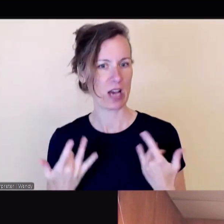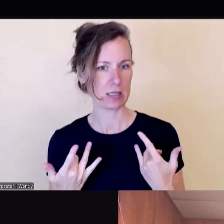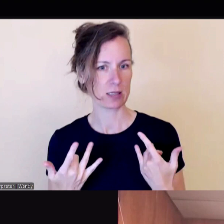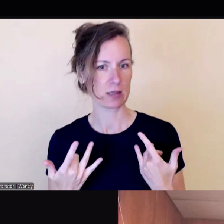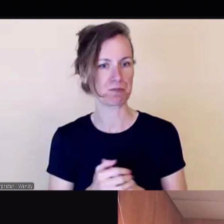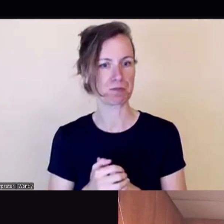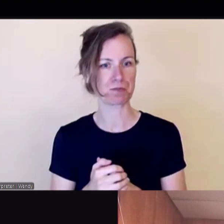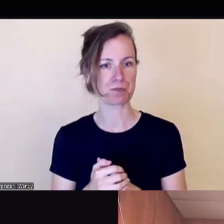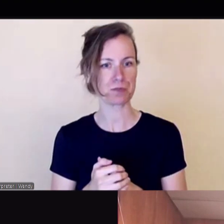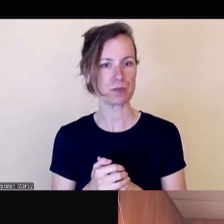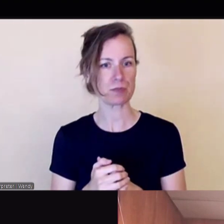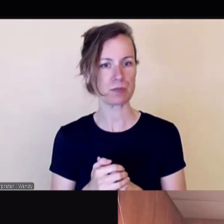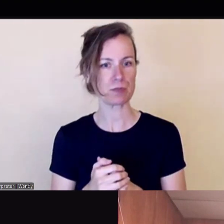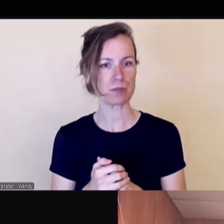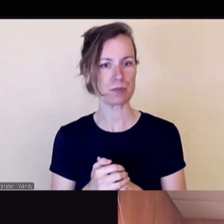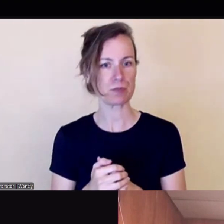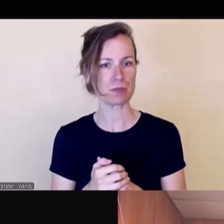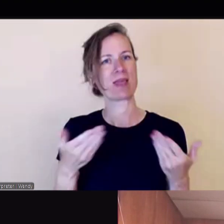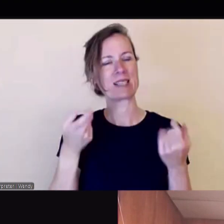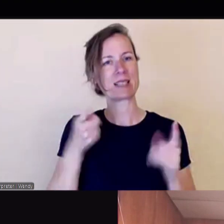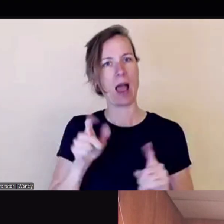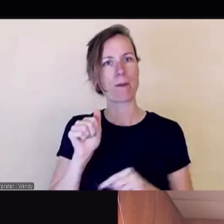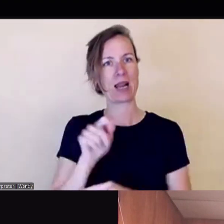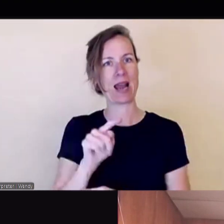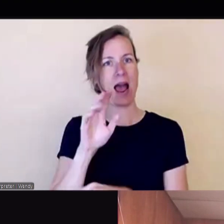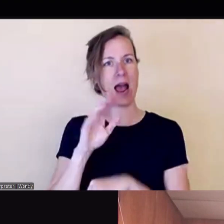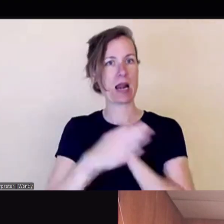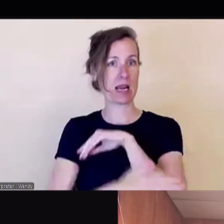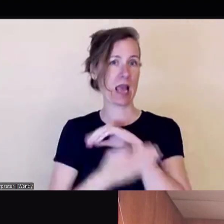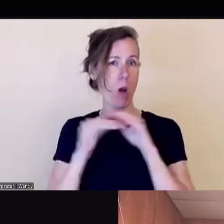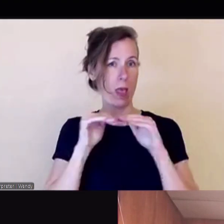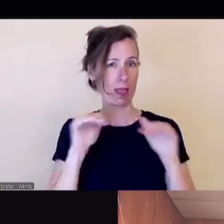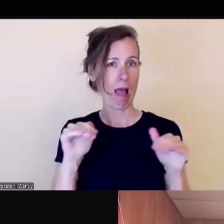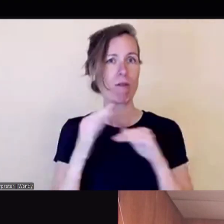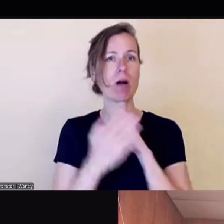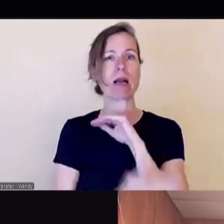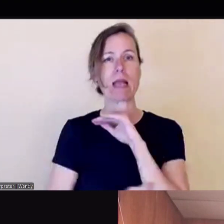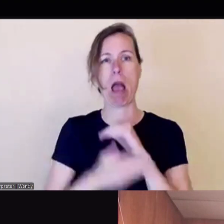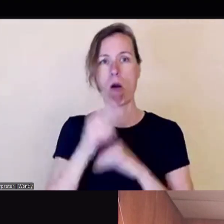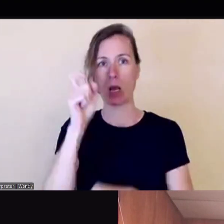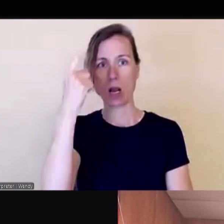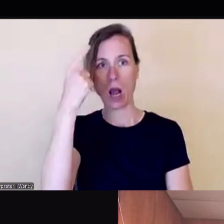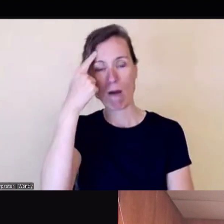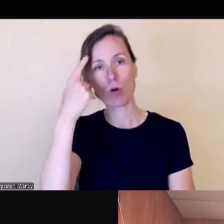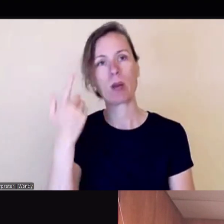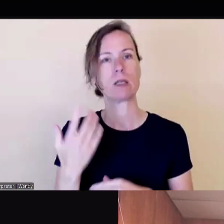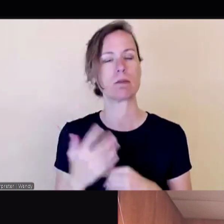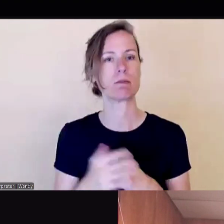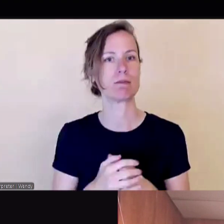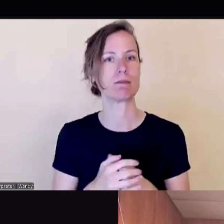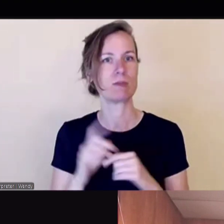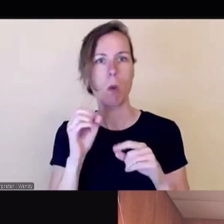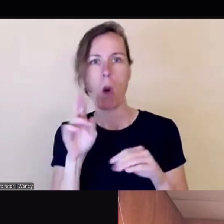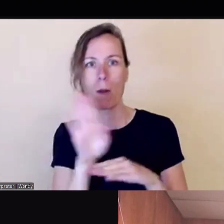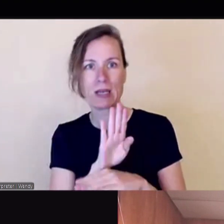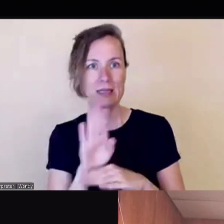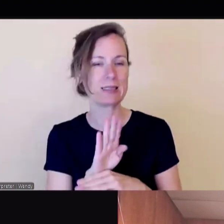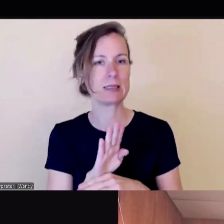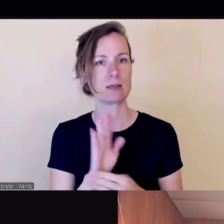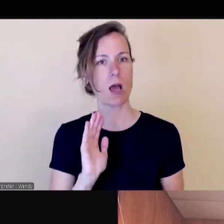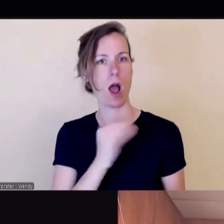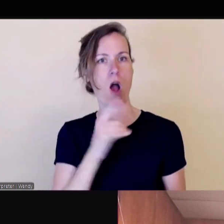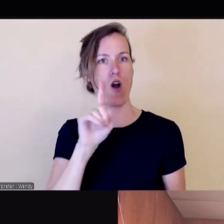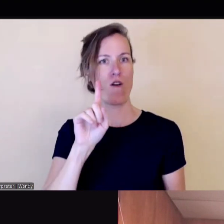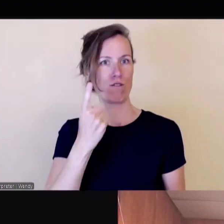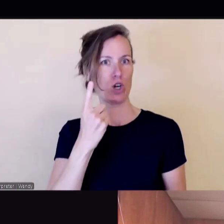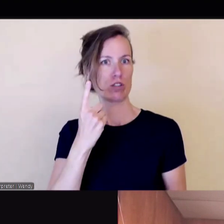county government, or even sometimes with, independent entities, businesses, our first step, and we're very